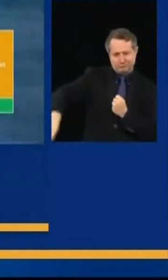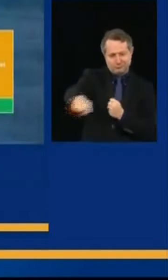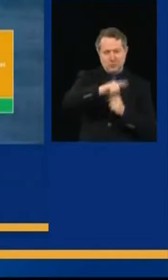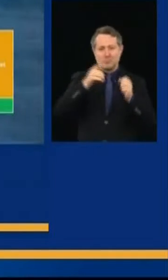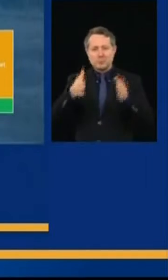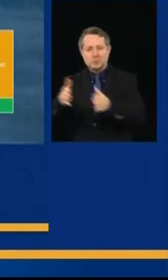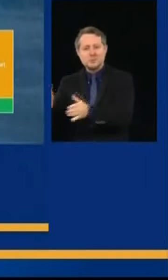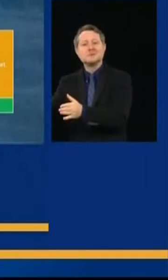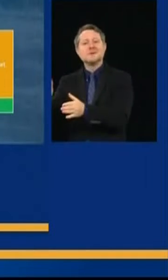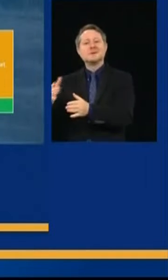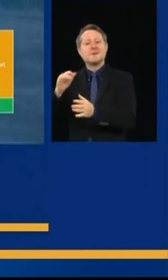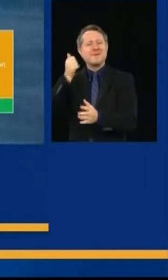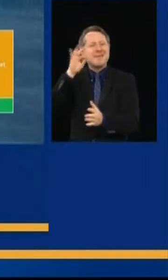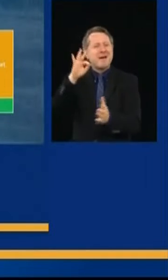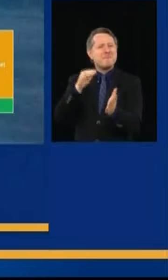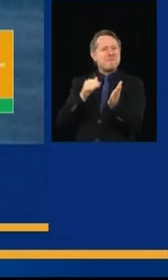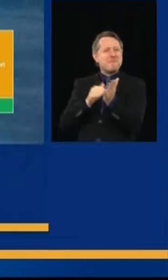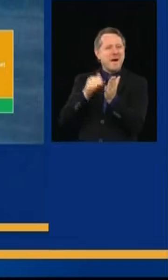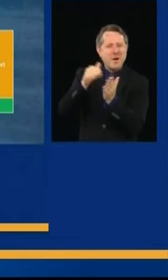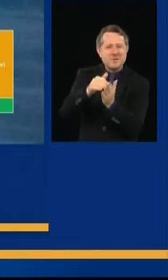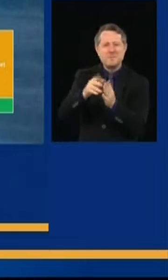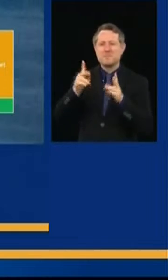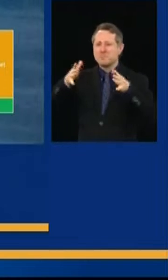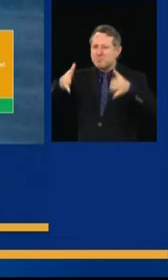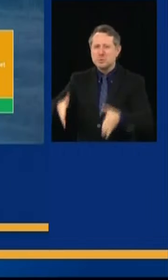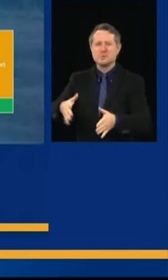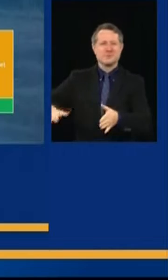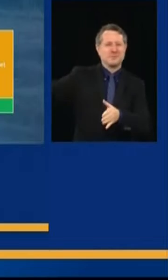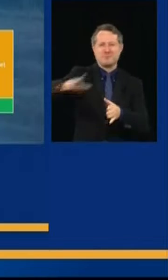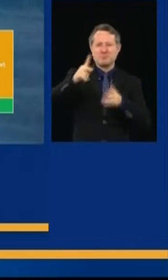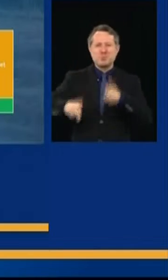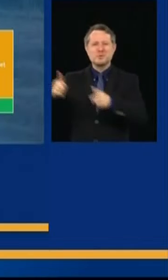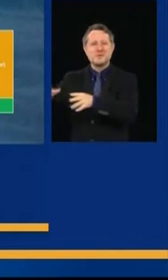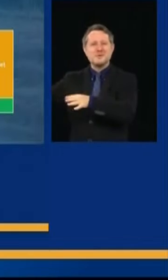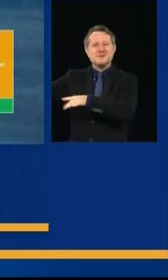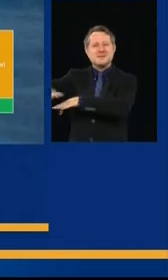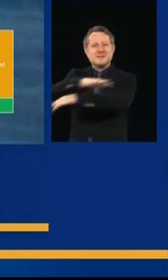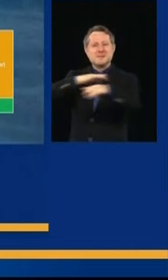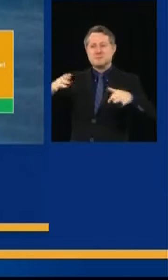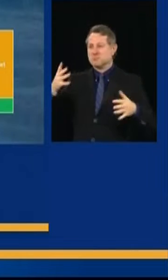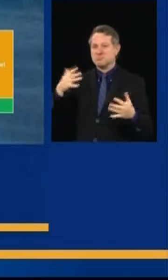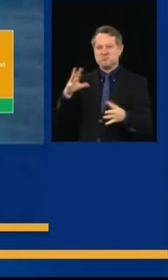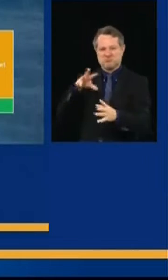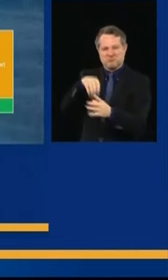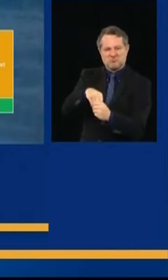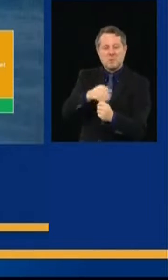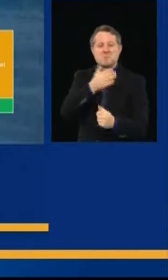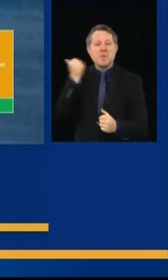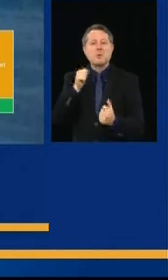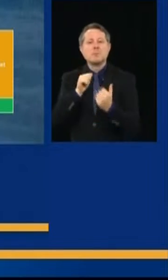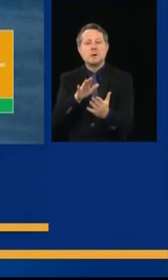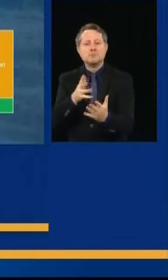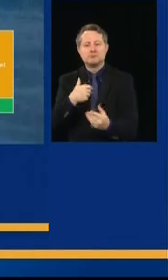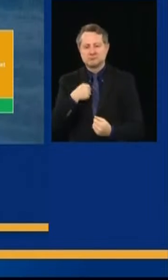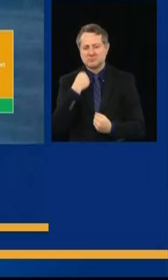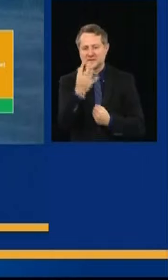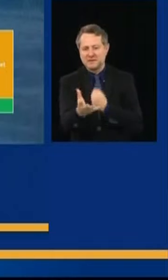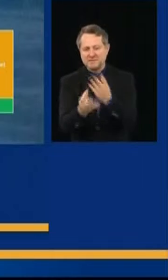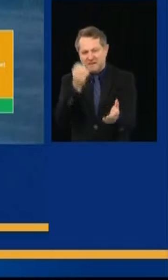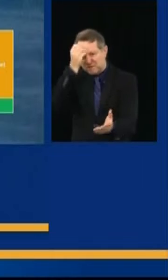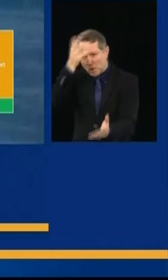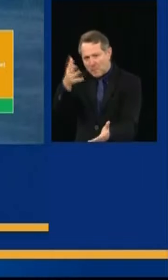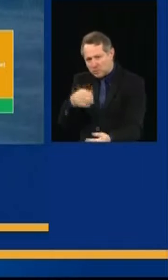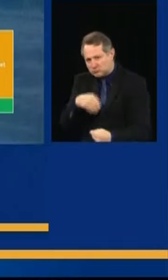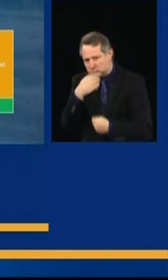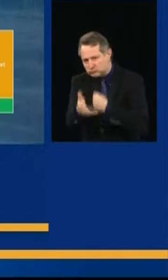doing this. And the best I can do is give them the information, and I believe in them, and I believe